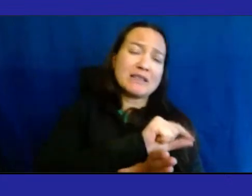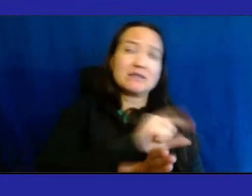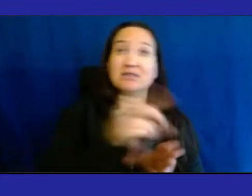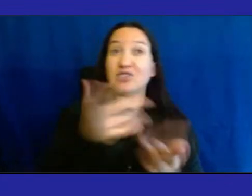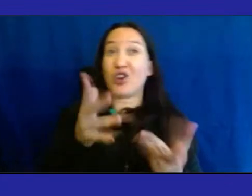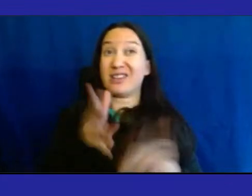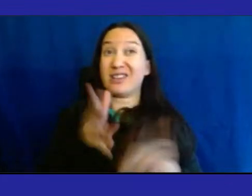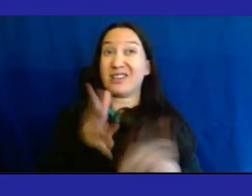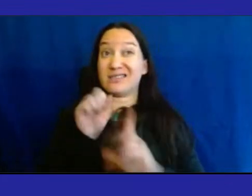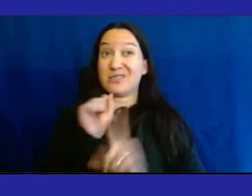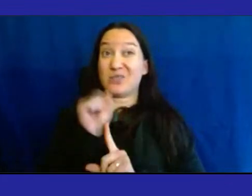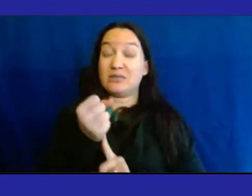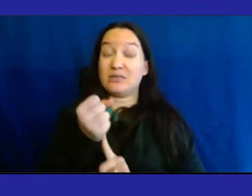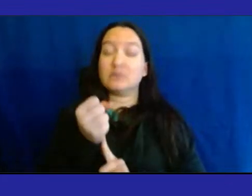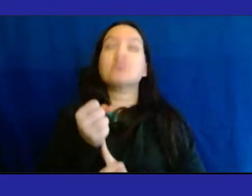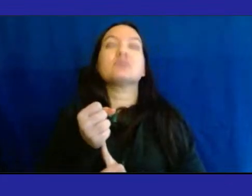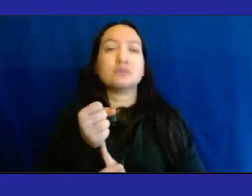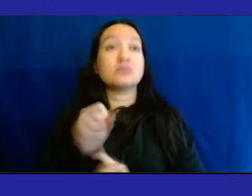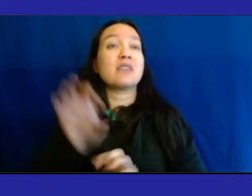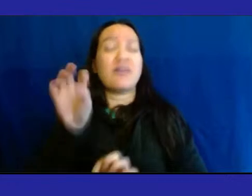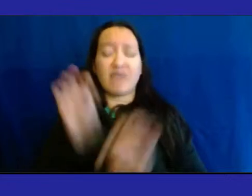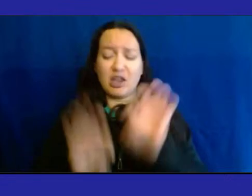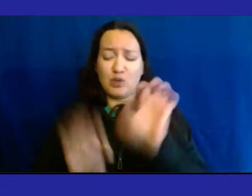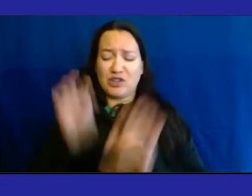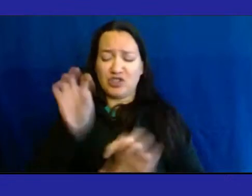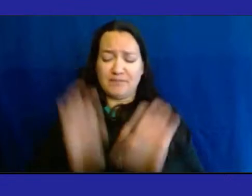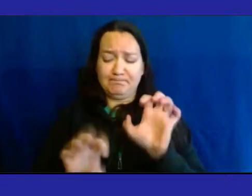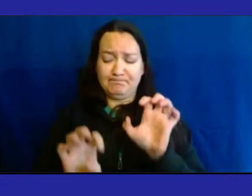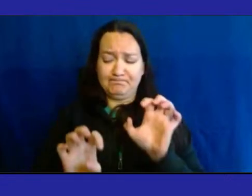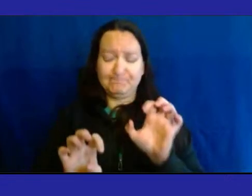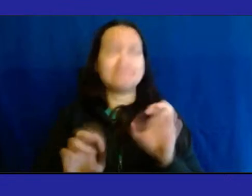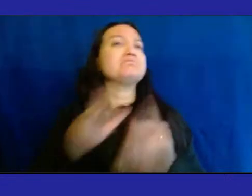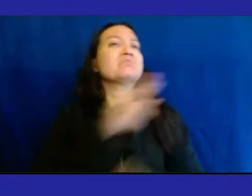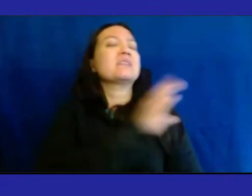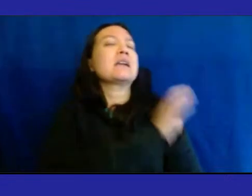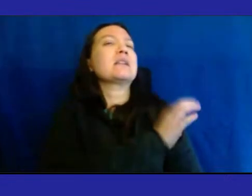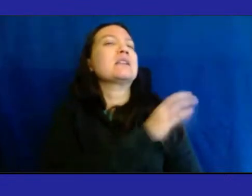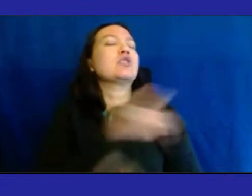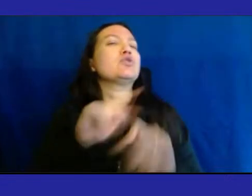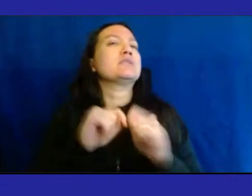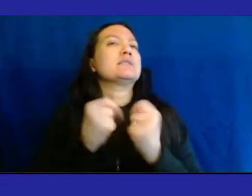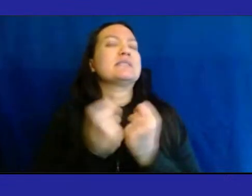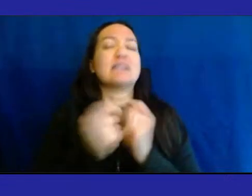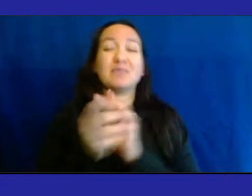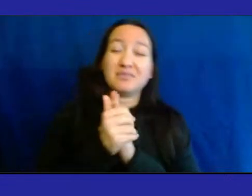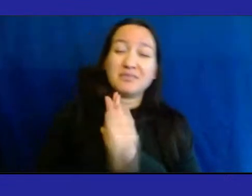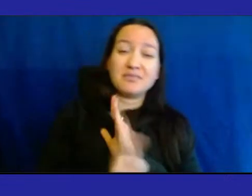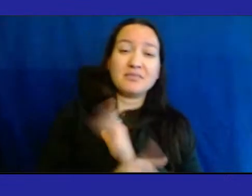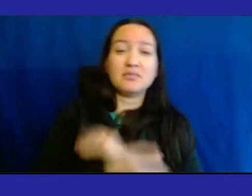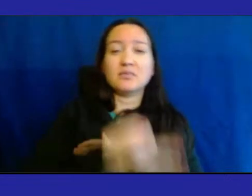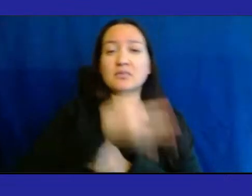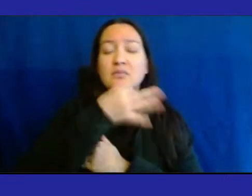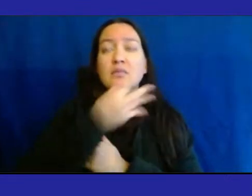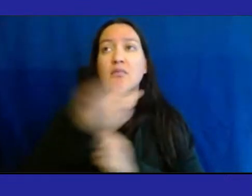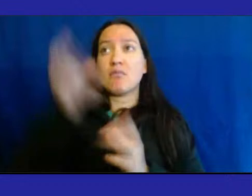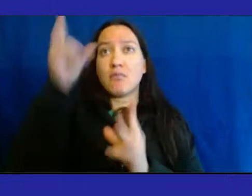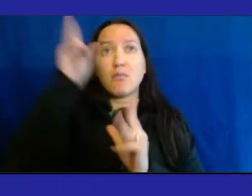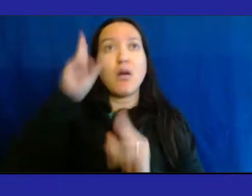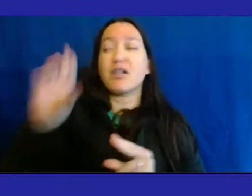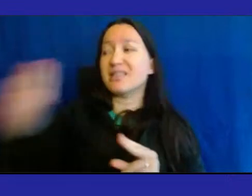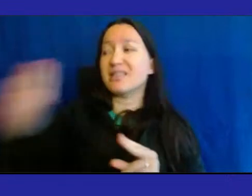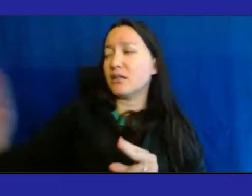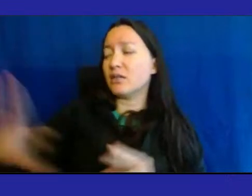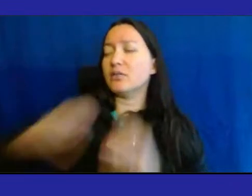Additionally, the evaluation is going to look at what our clinical team's competence like in honoring patients' values and